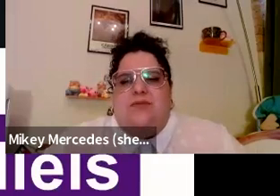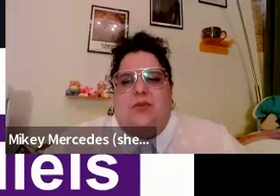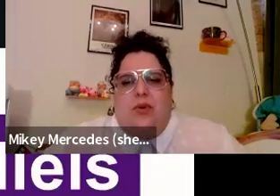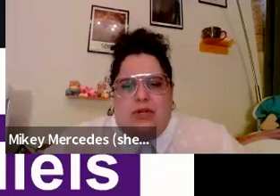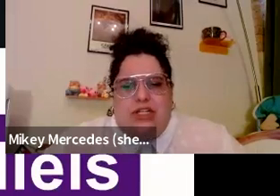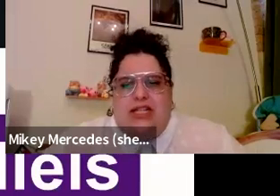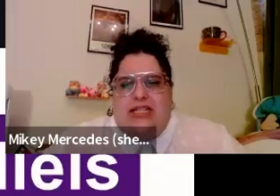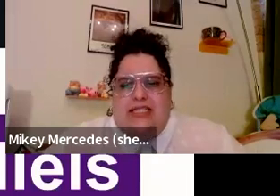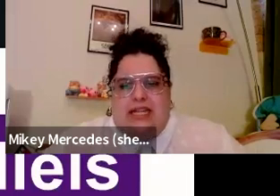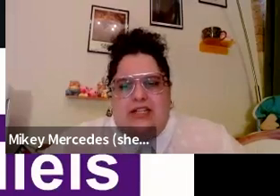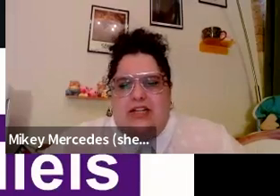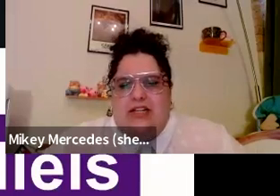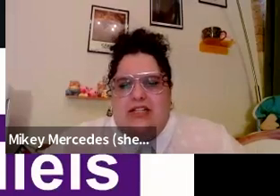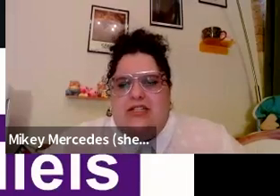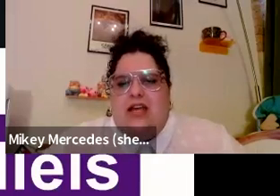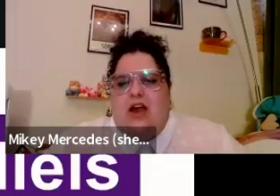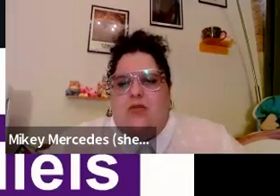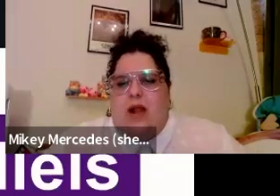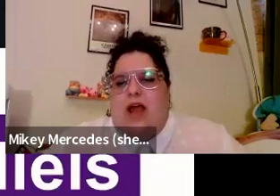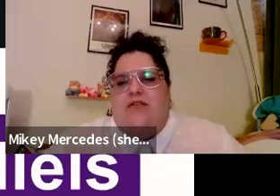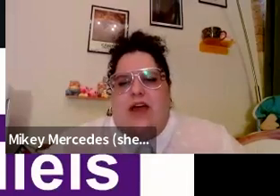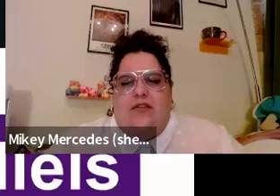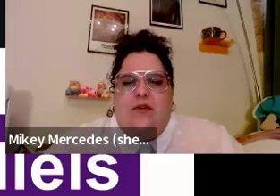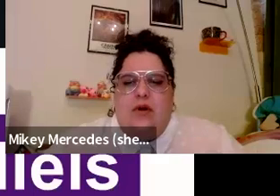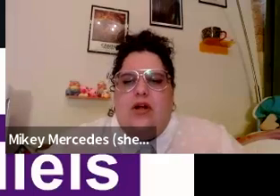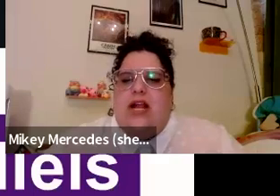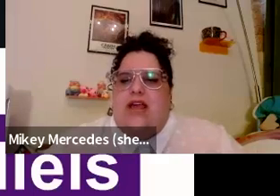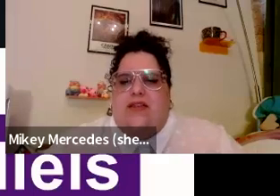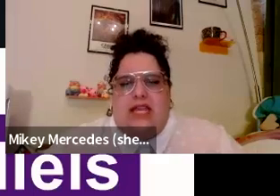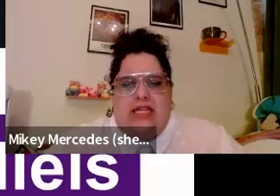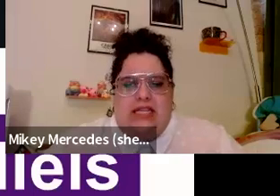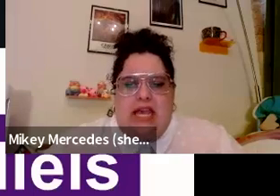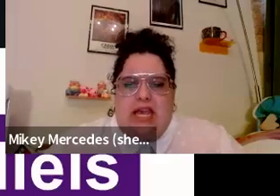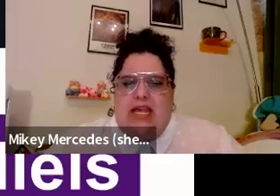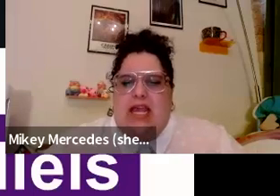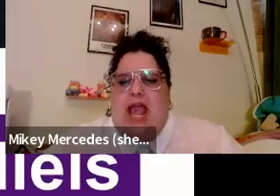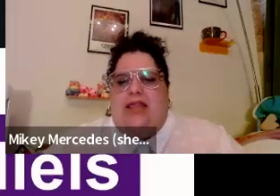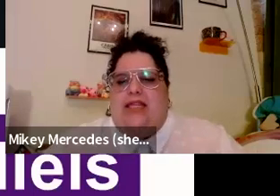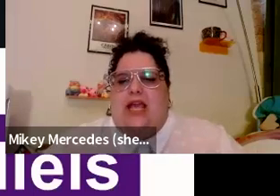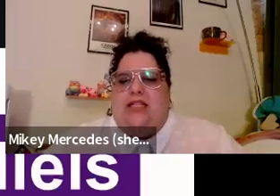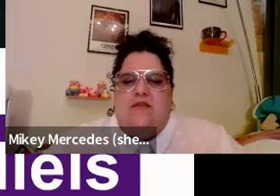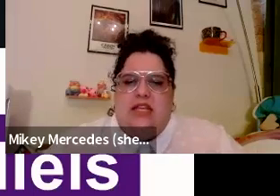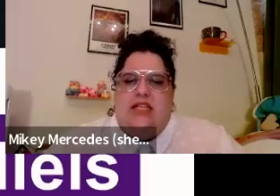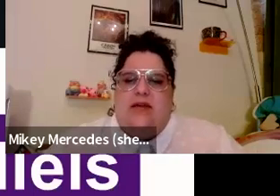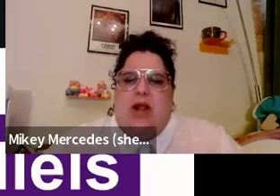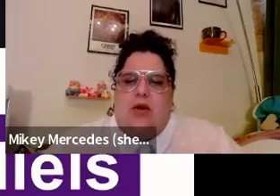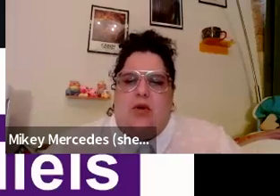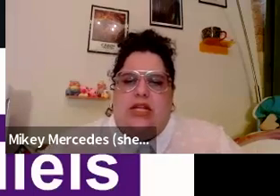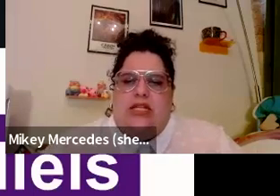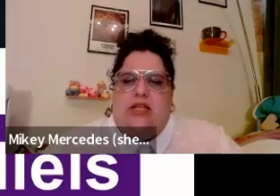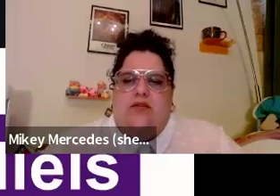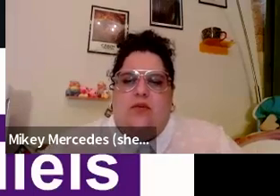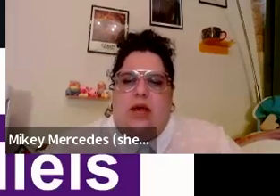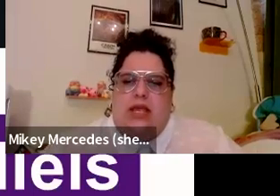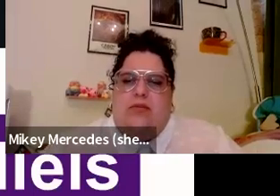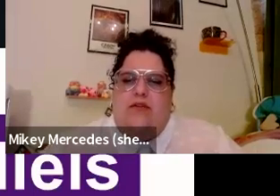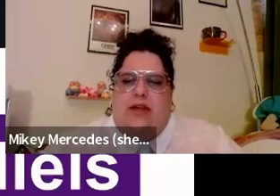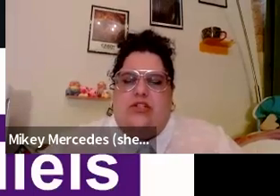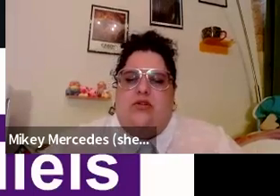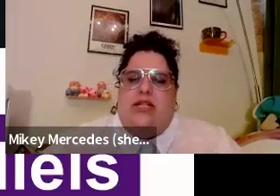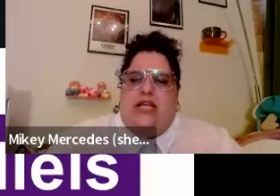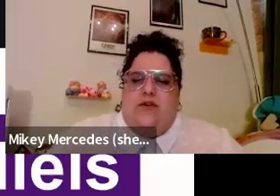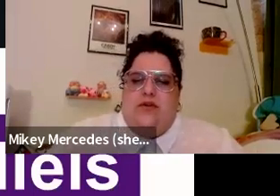rights spaces, as well as deal with discrimination and violent behavior from those who are supposed to be